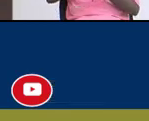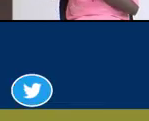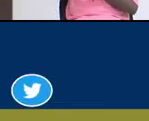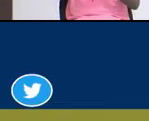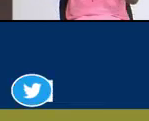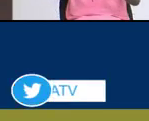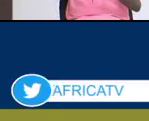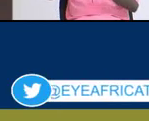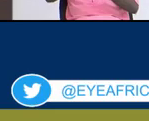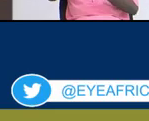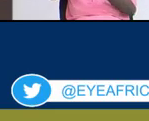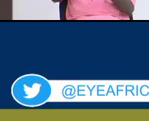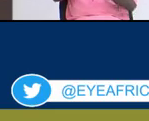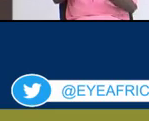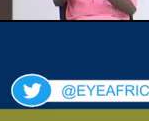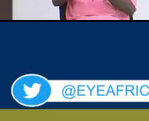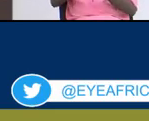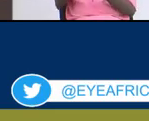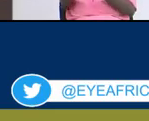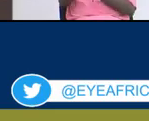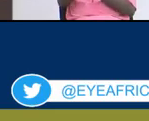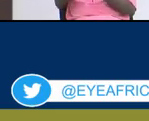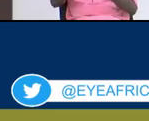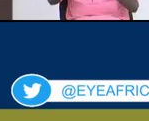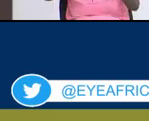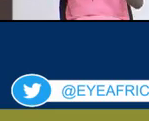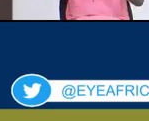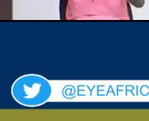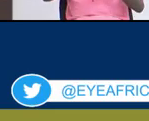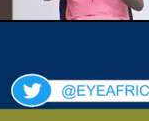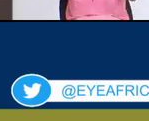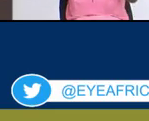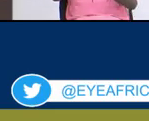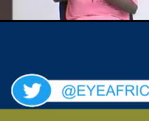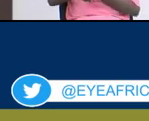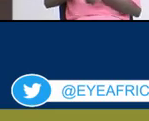here would not die until he speaks with us.